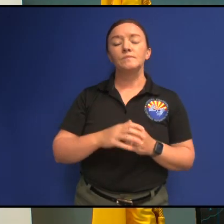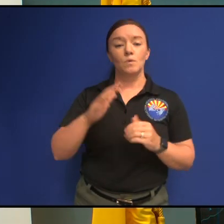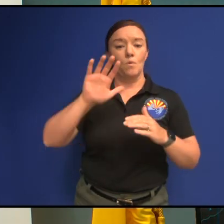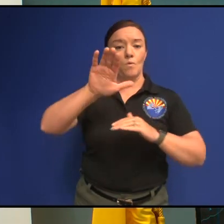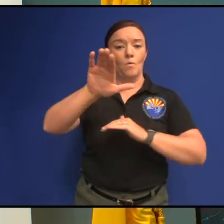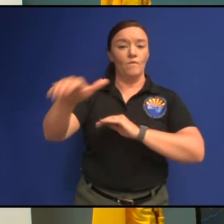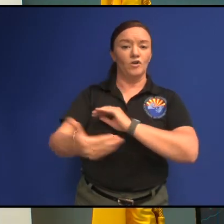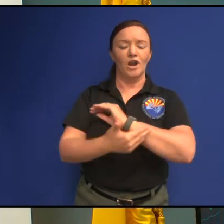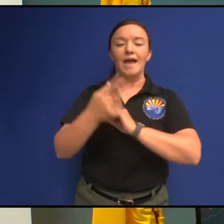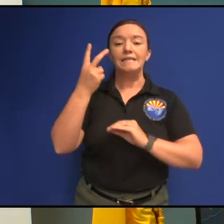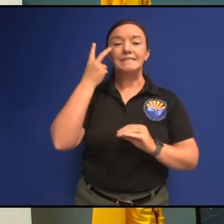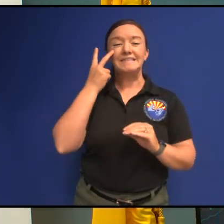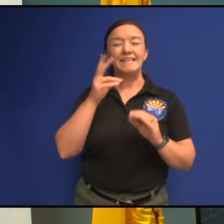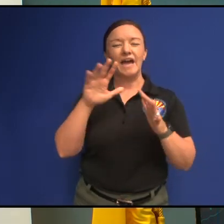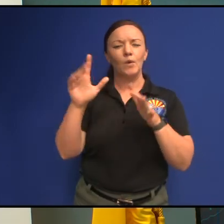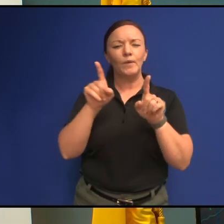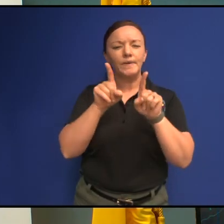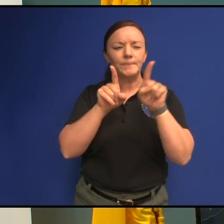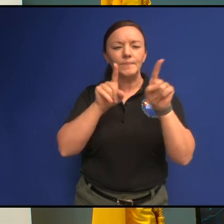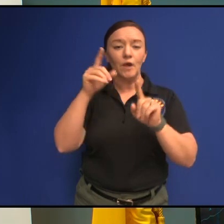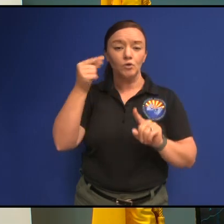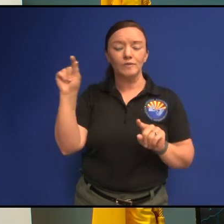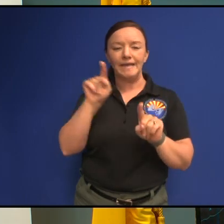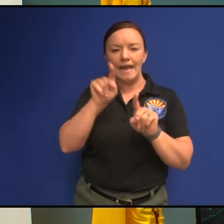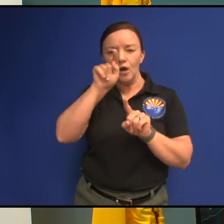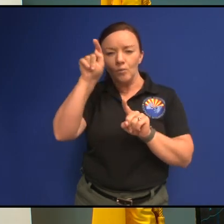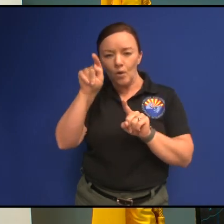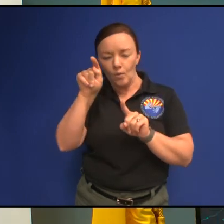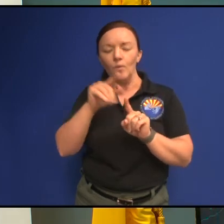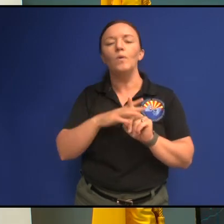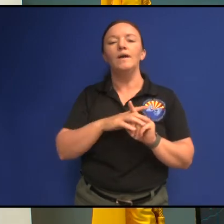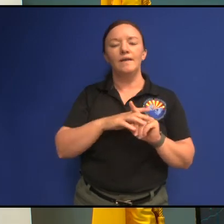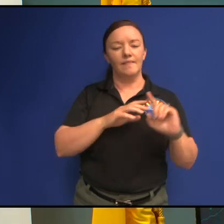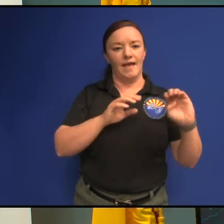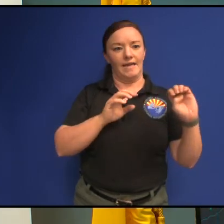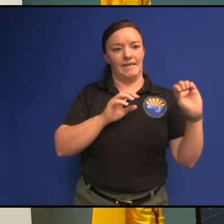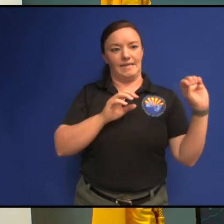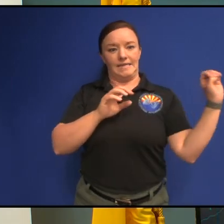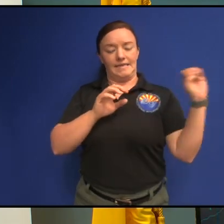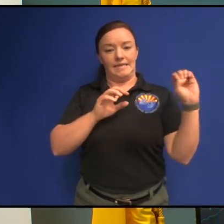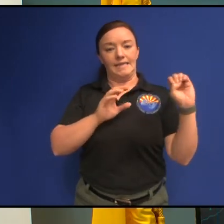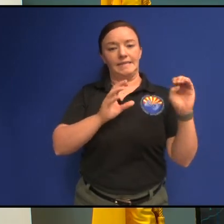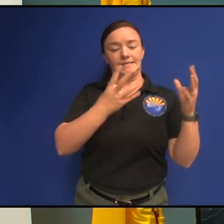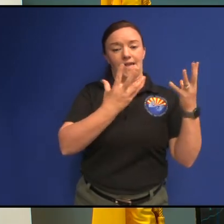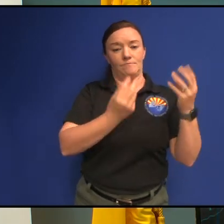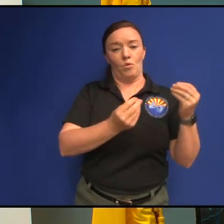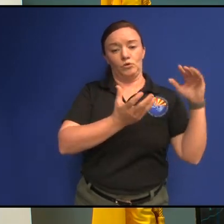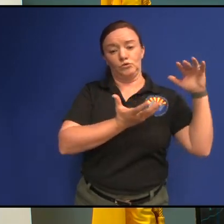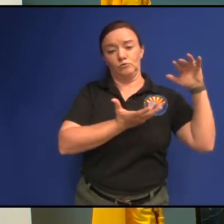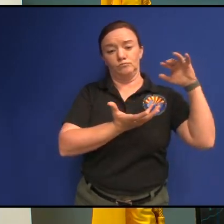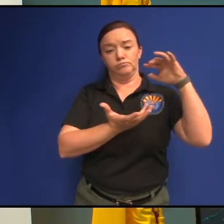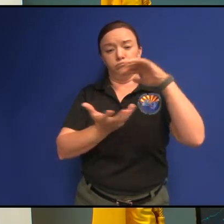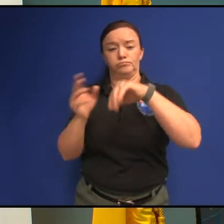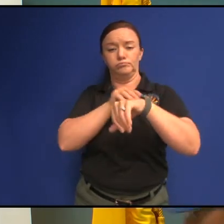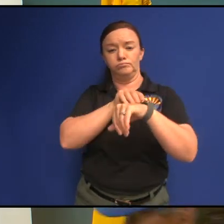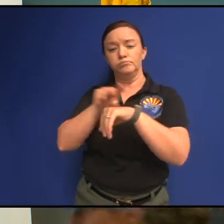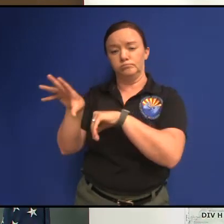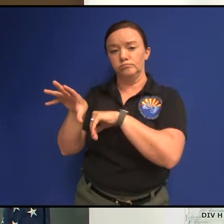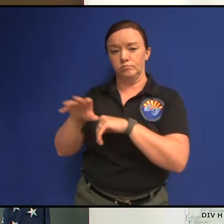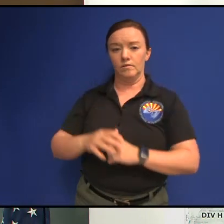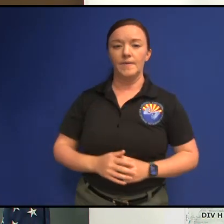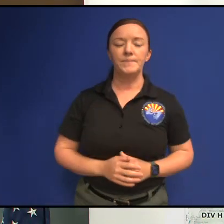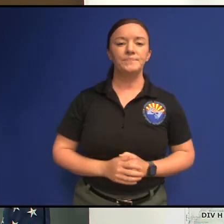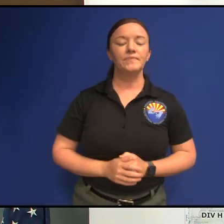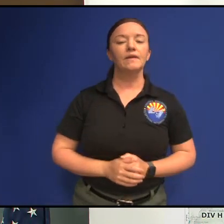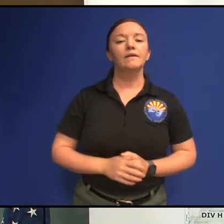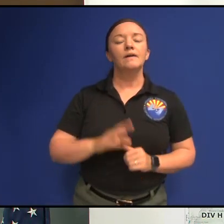these wind barbs, been turning that wind towards the east and pushing moisture back this way, and we're right here. Let me walk over to